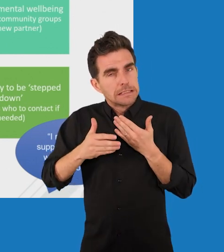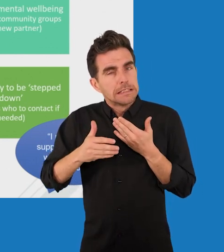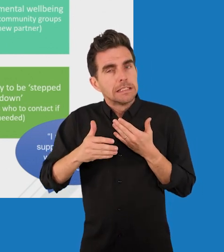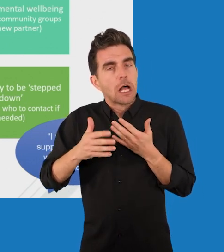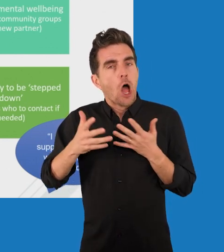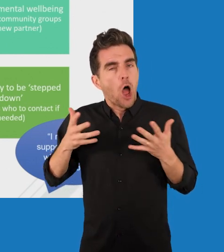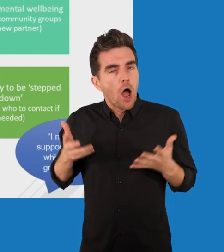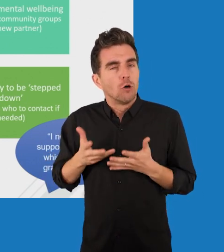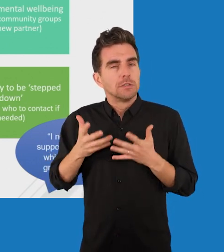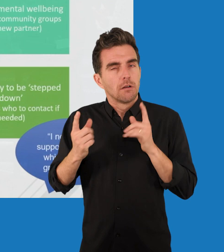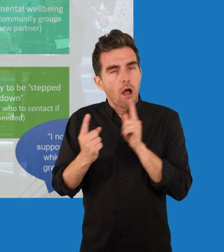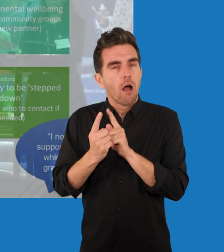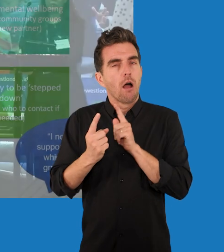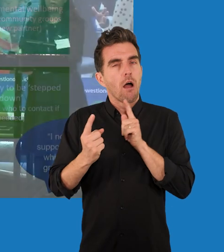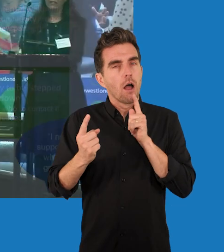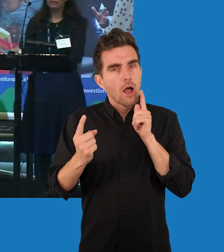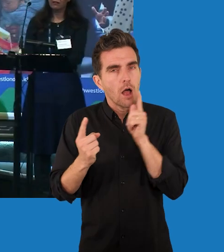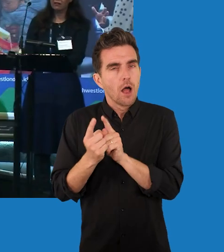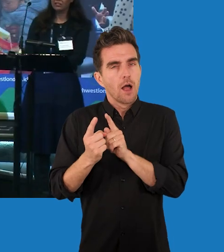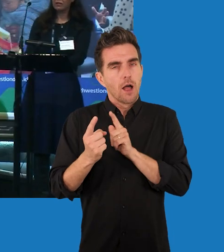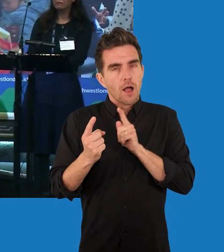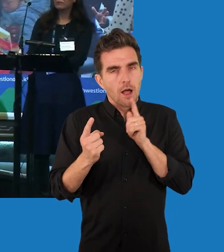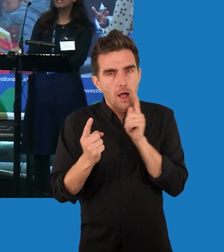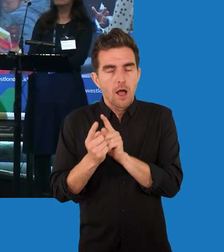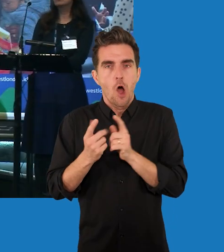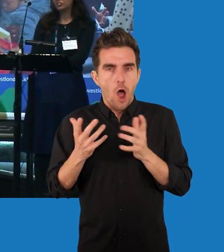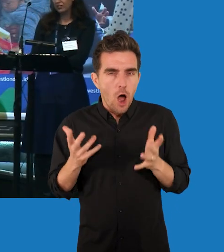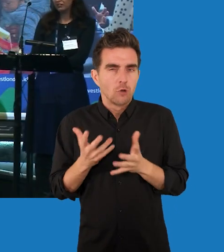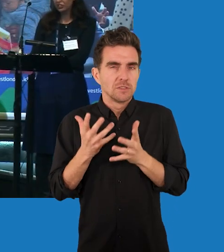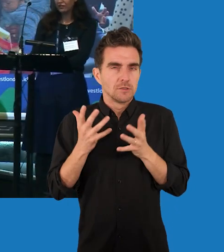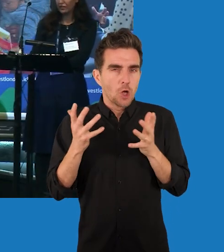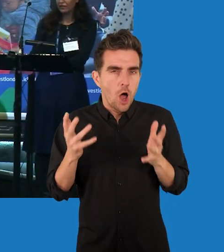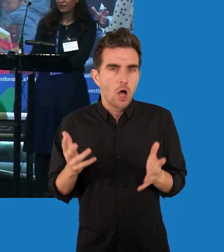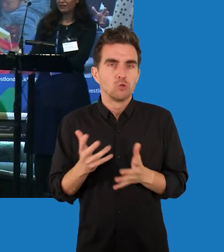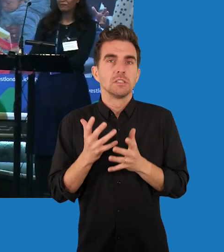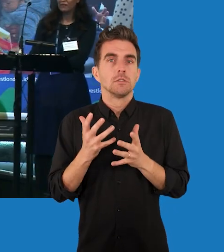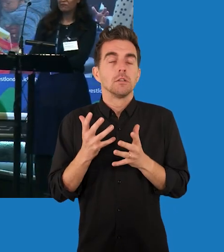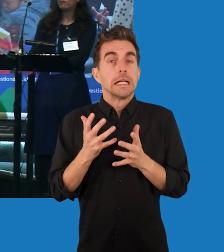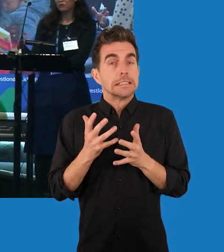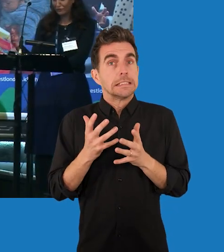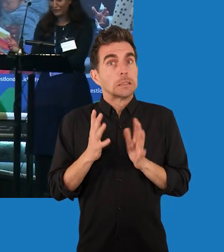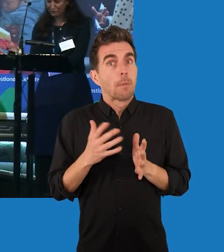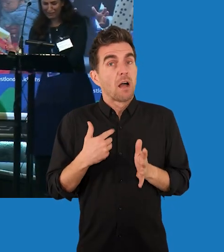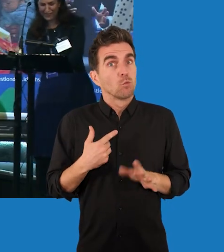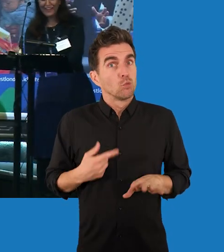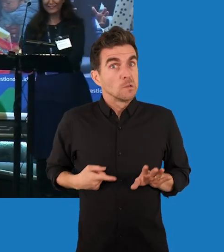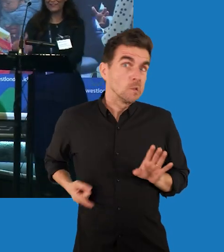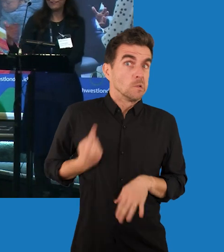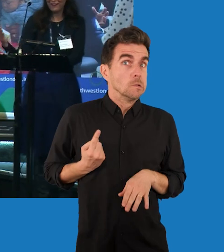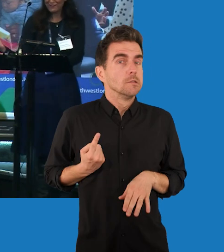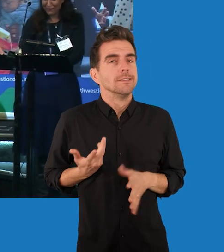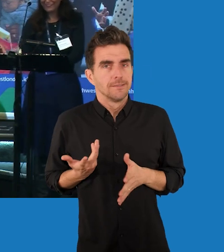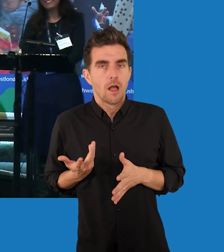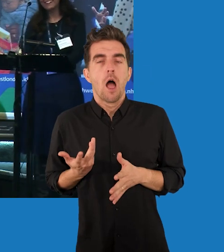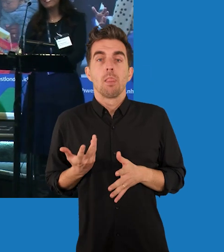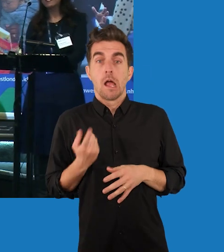built that trust, and I encouraged her gently, but forcefully as well,